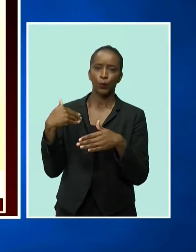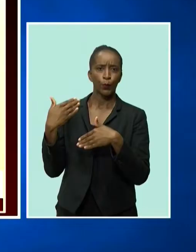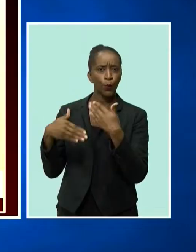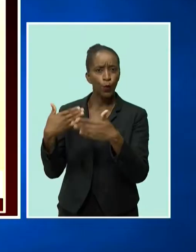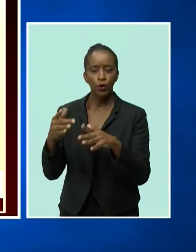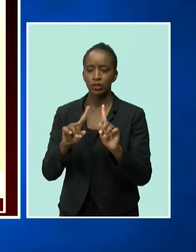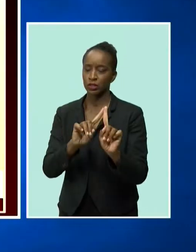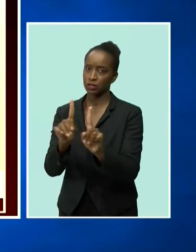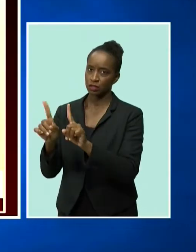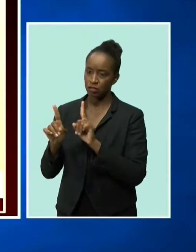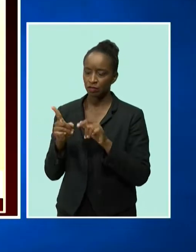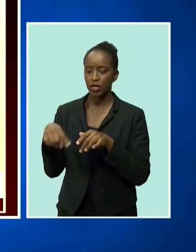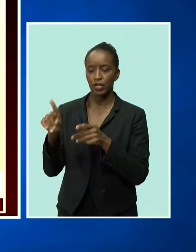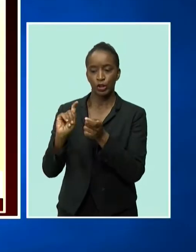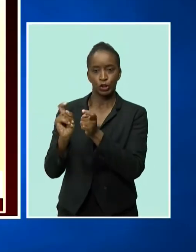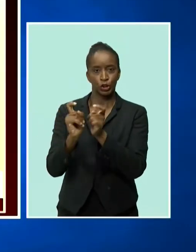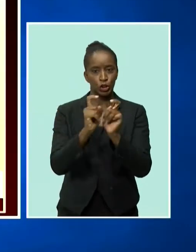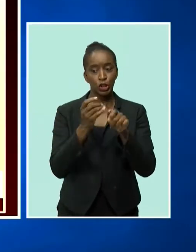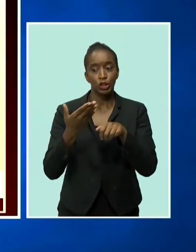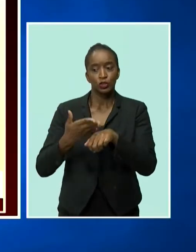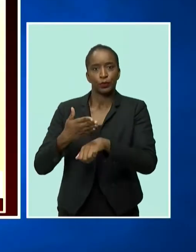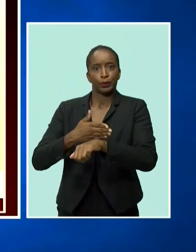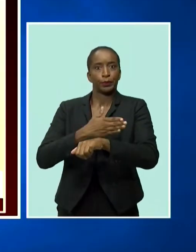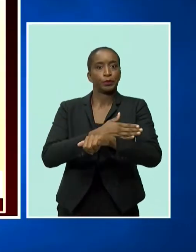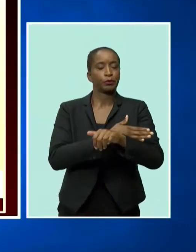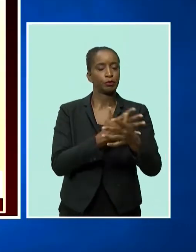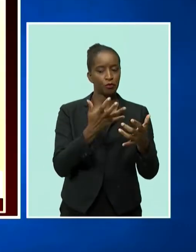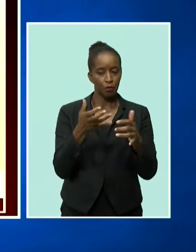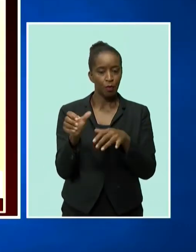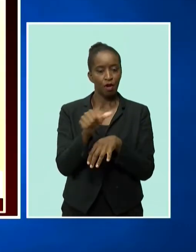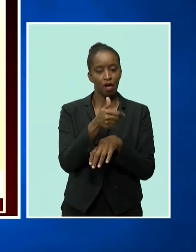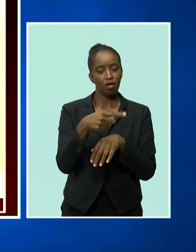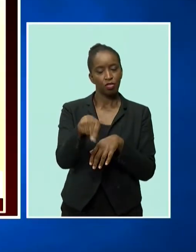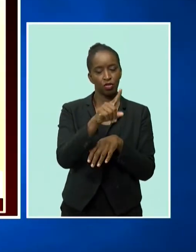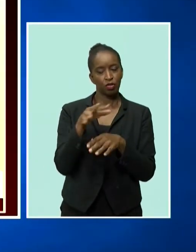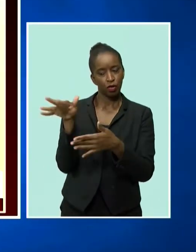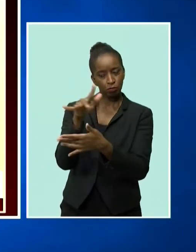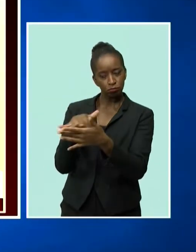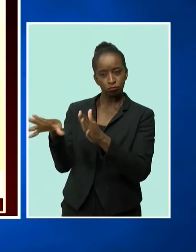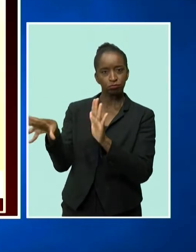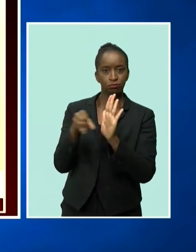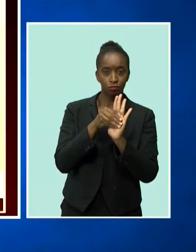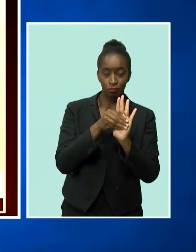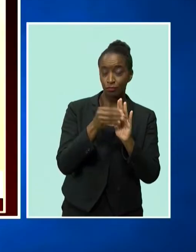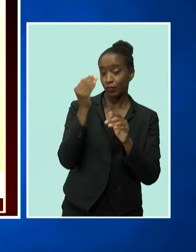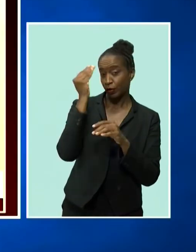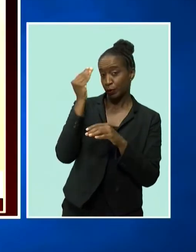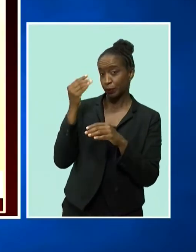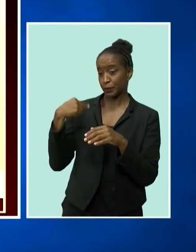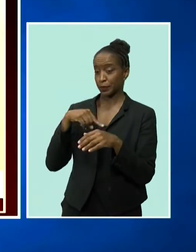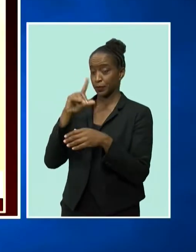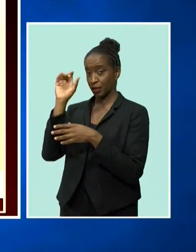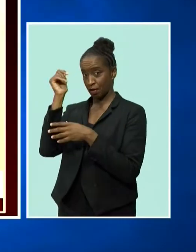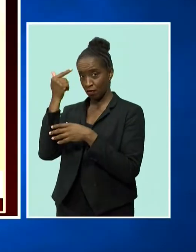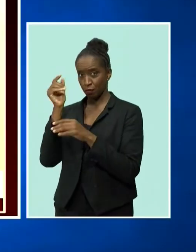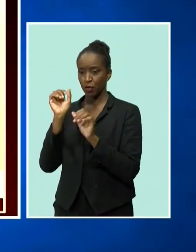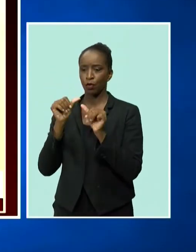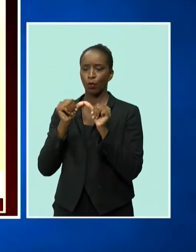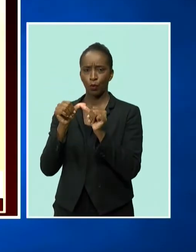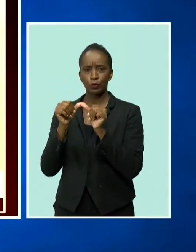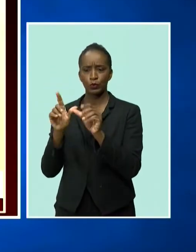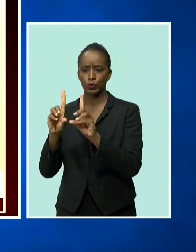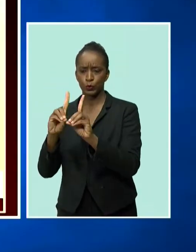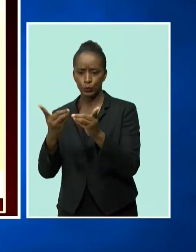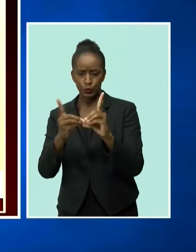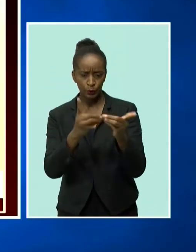produce results. And so I think that once we keep on this trajectory, as a government, we are international business. We're